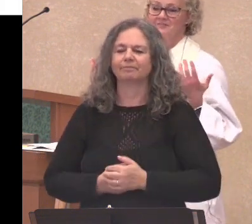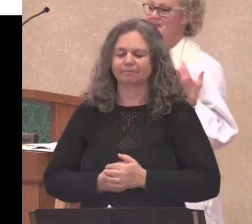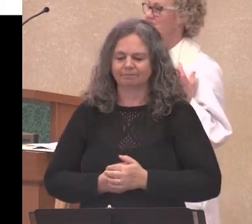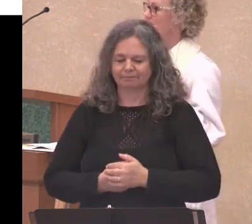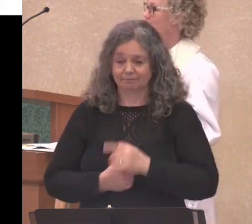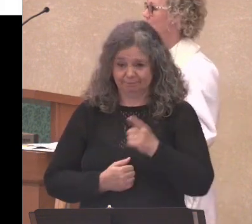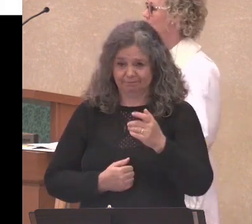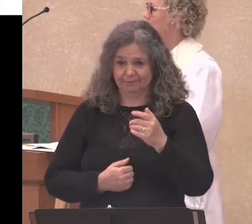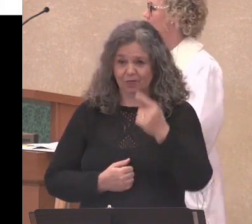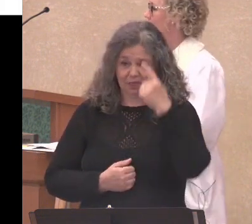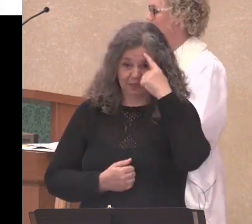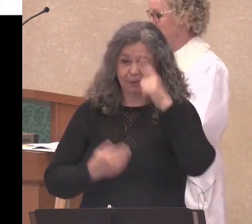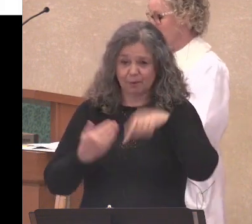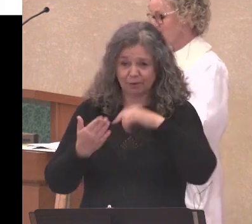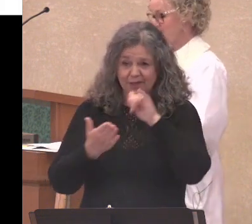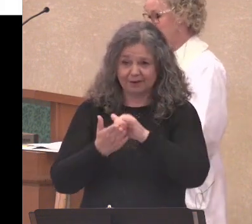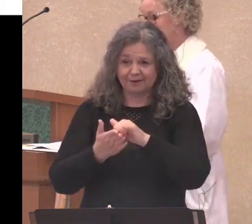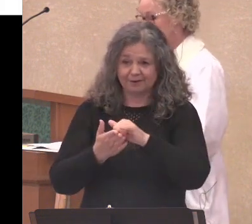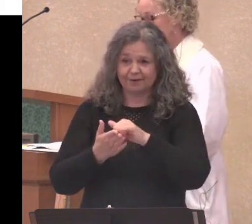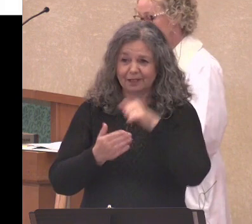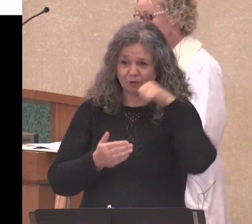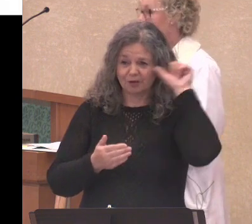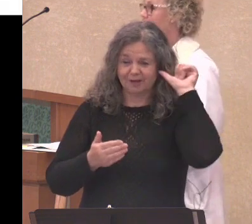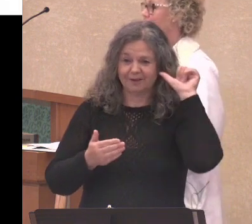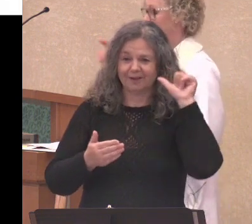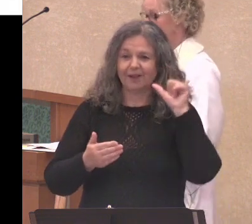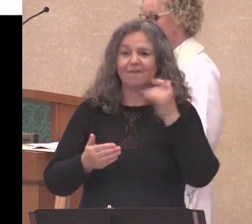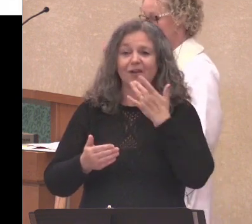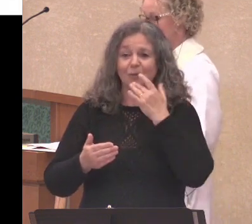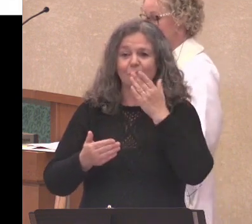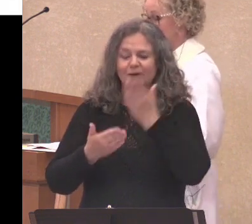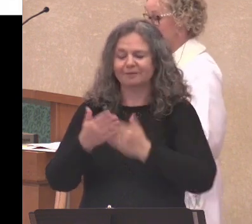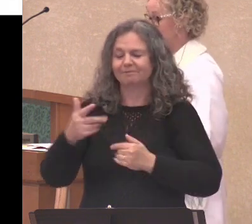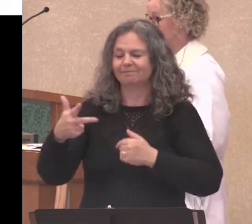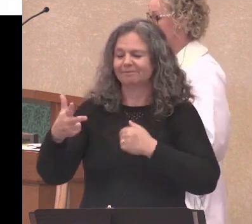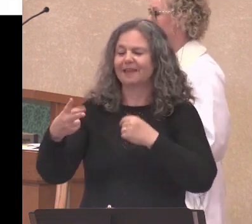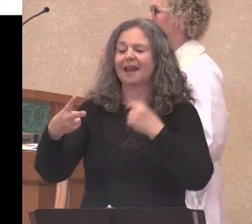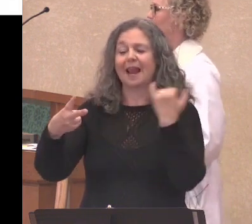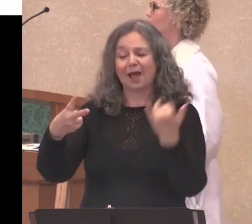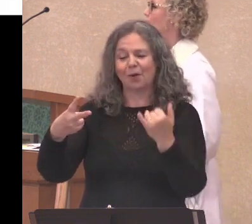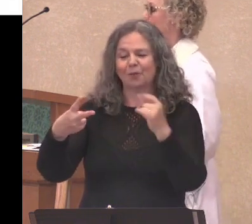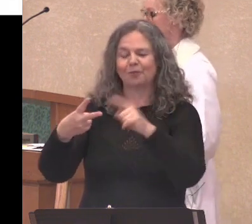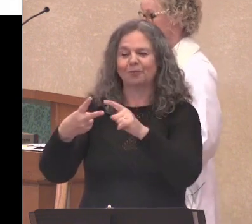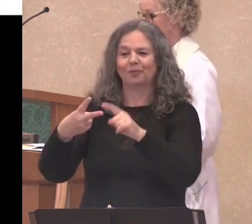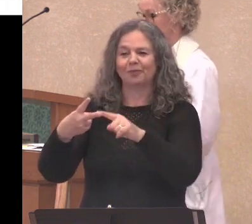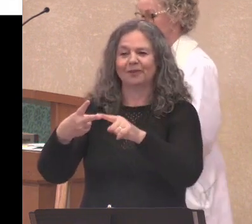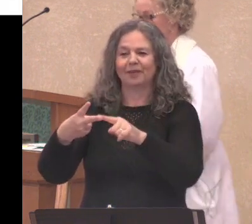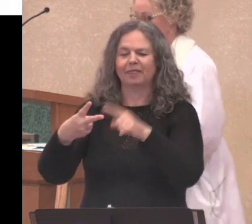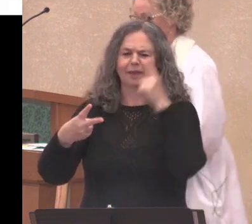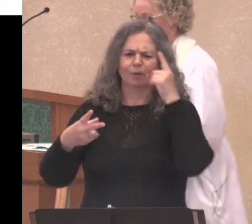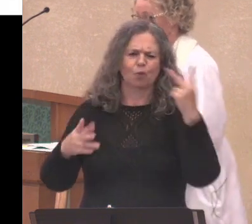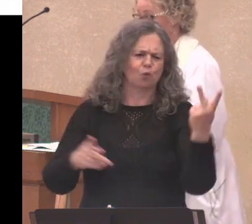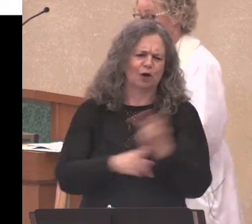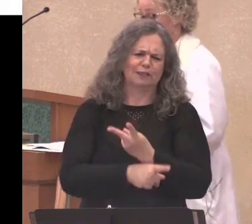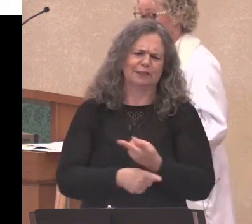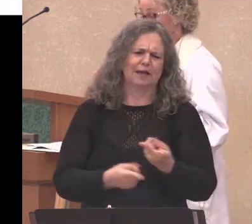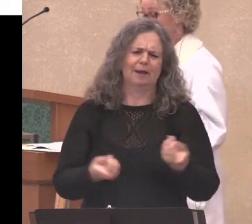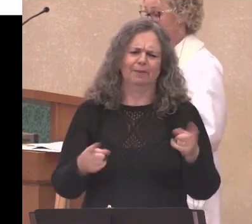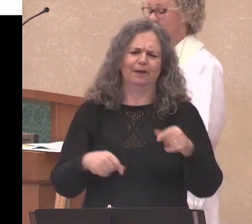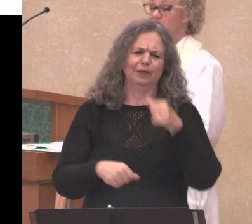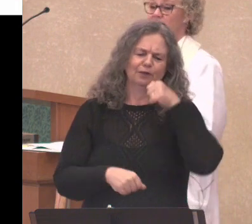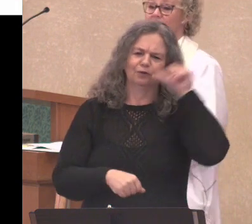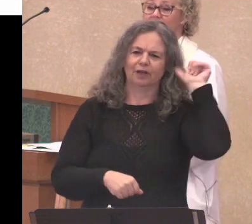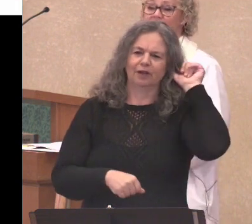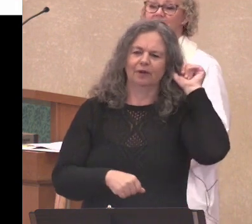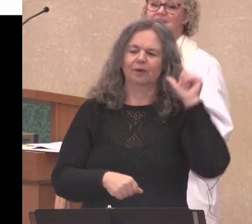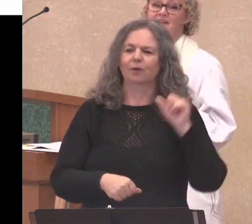Everybody got that favorite part of yesterday? Now, the second thing is to think about the worst part of your day. Where did